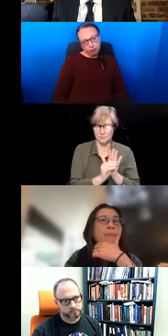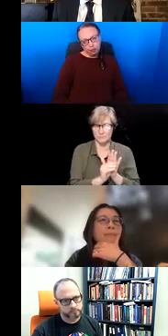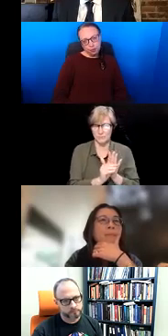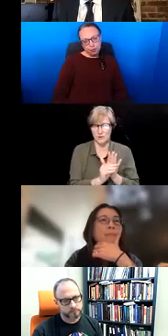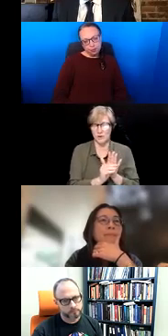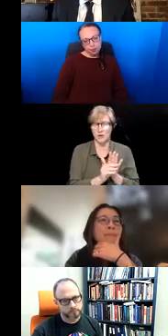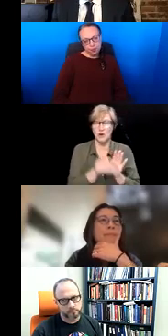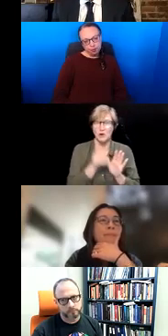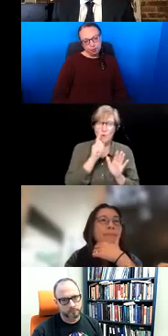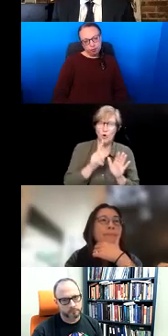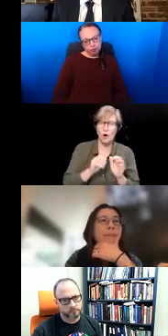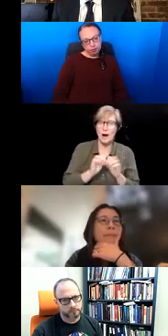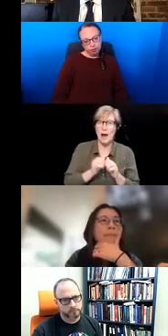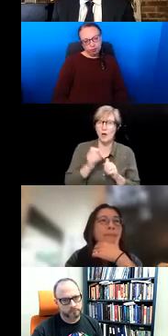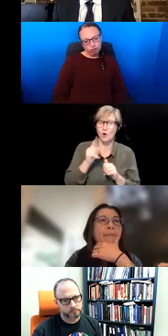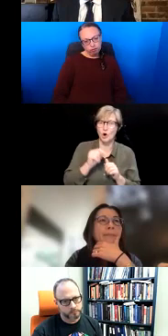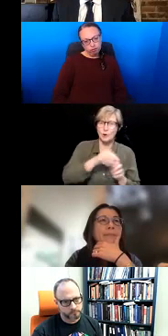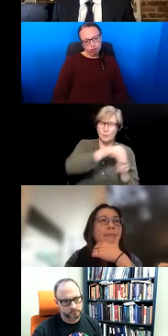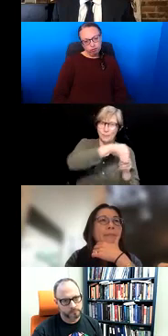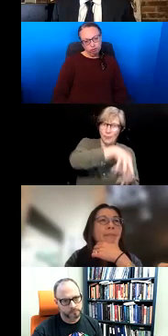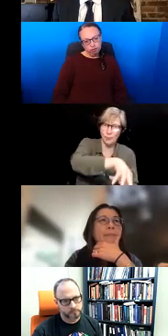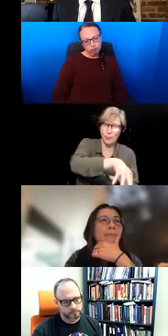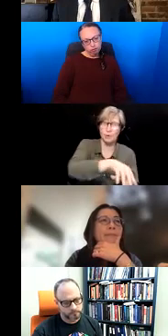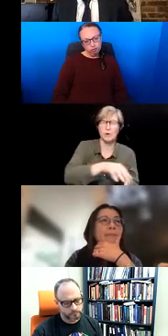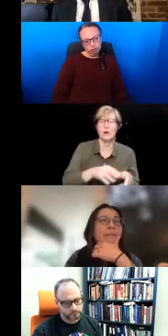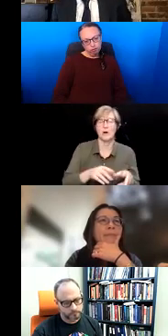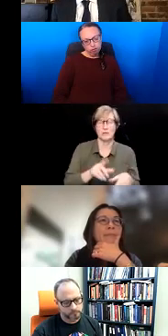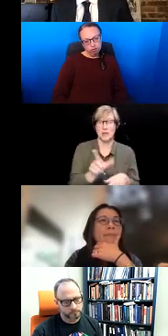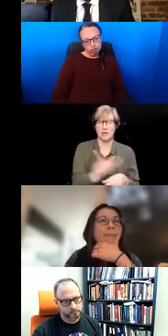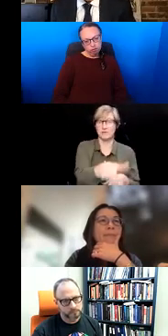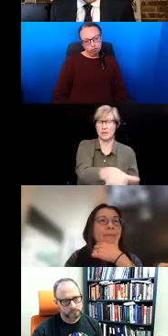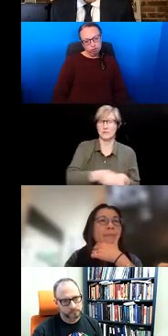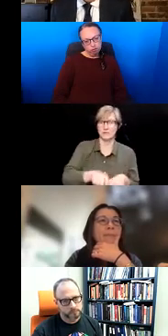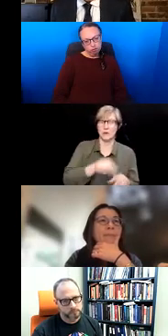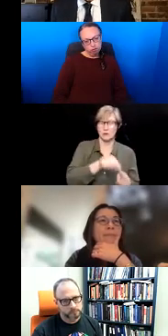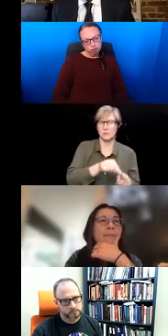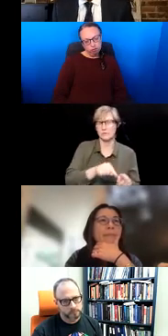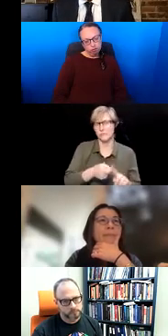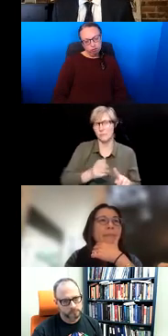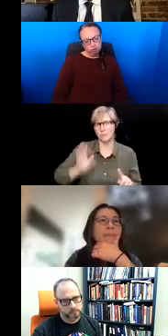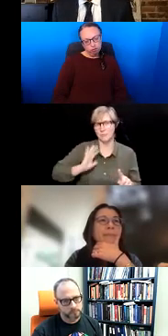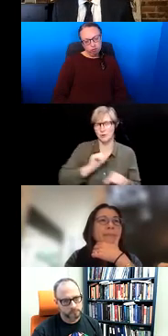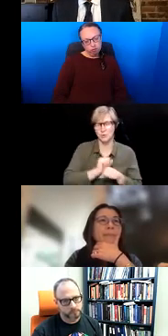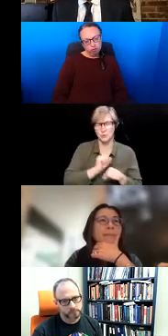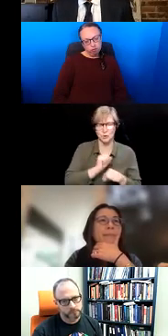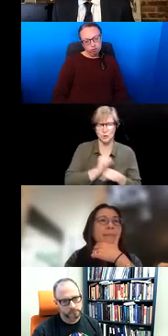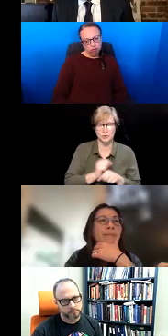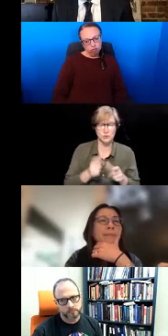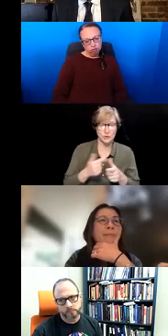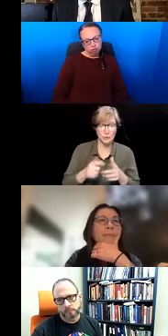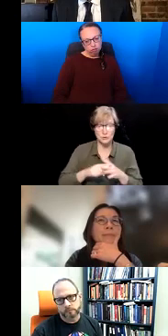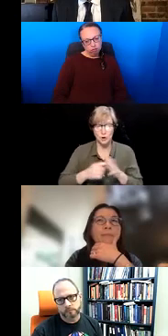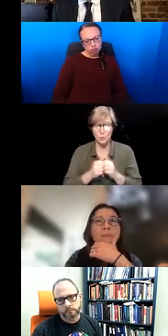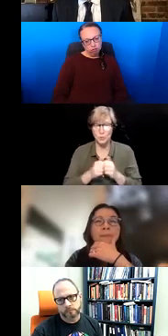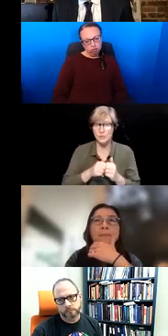distribution of current. You can see we hit much of the left hemisphere in some of our early work. And so we started with an open label study in which we stimulated individuals for